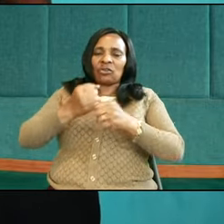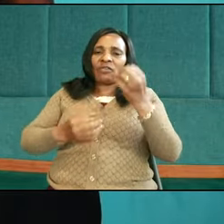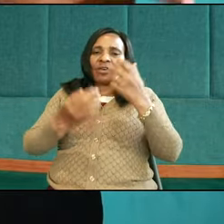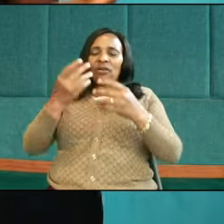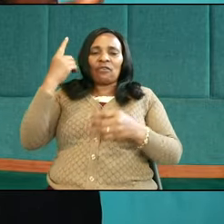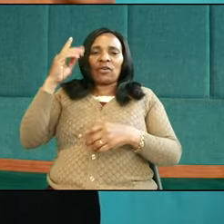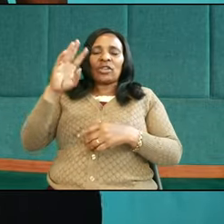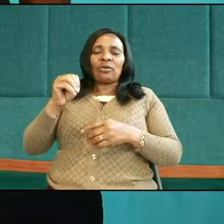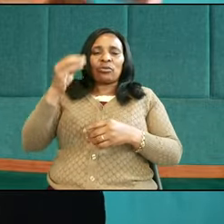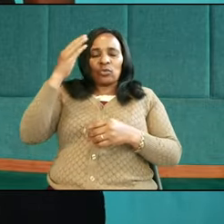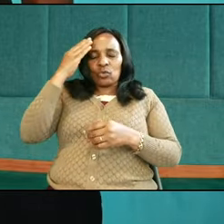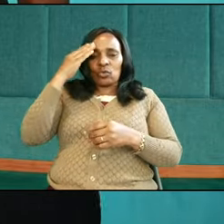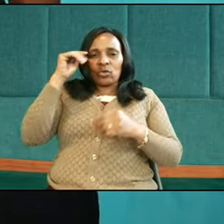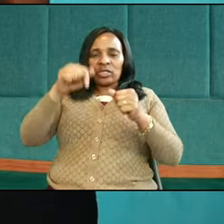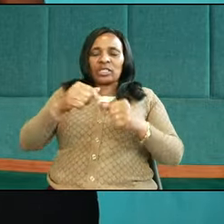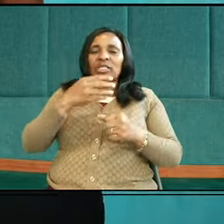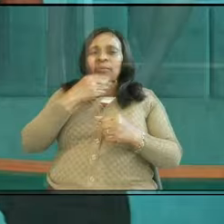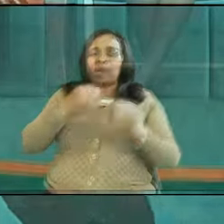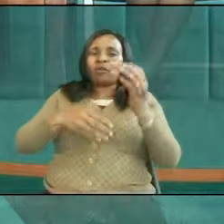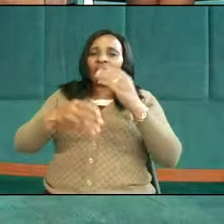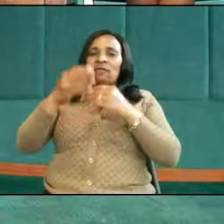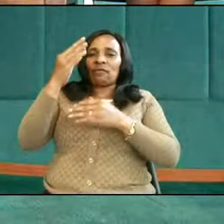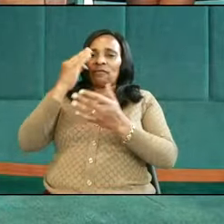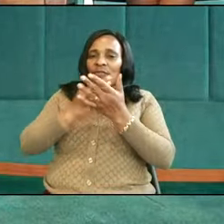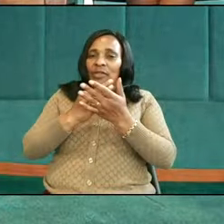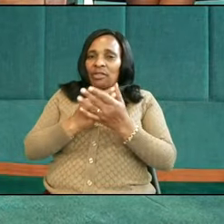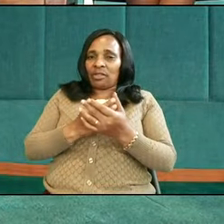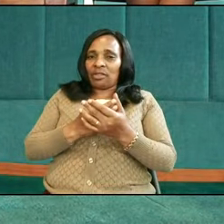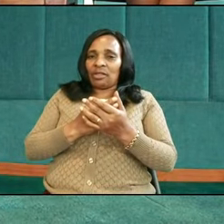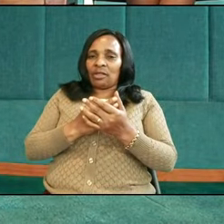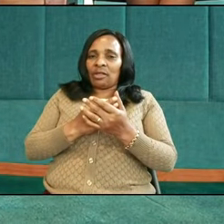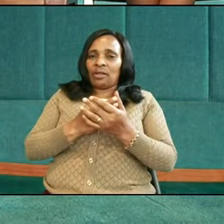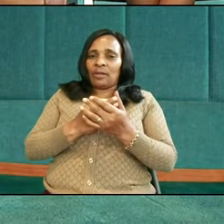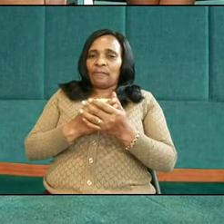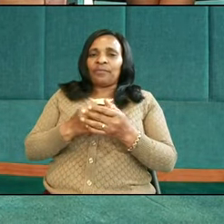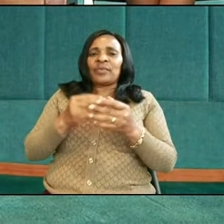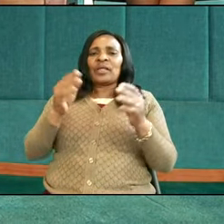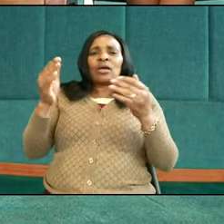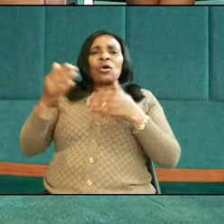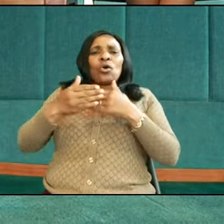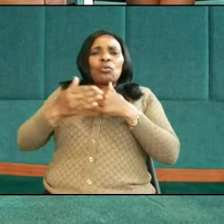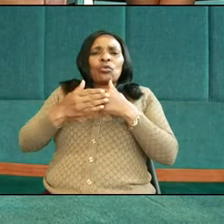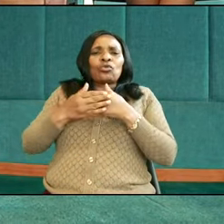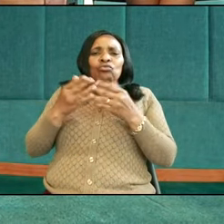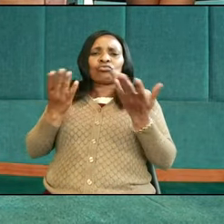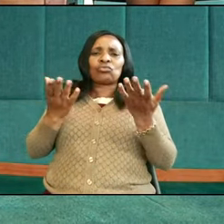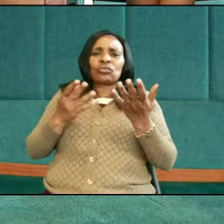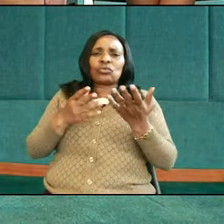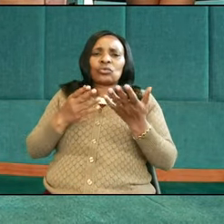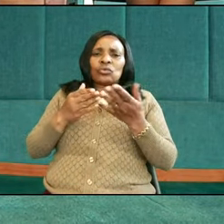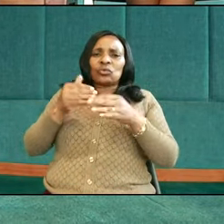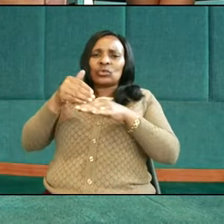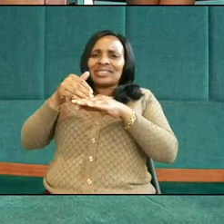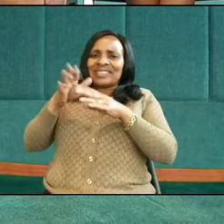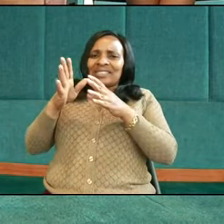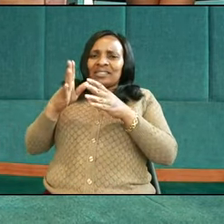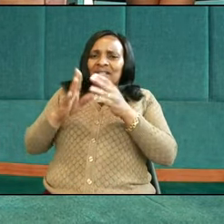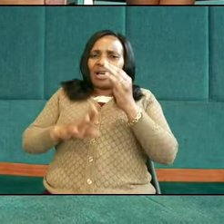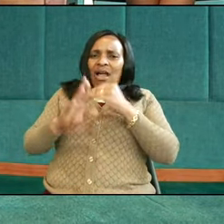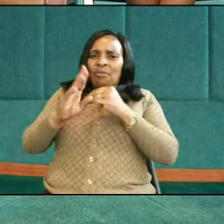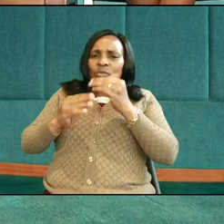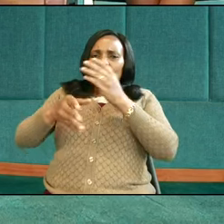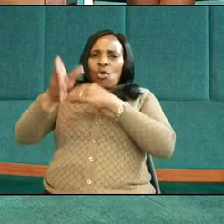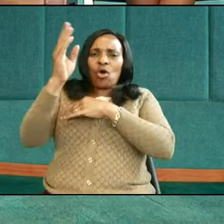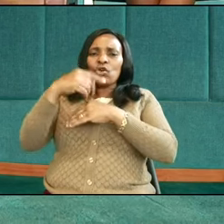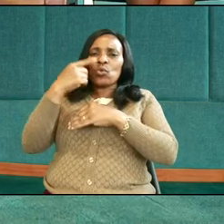to know that truly this is a man of God. Yeah, yeah. It's almost to set up God, you know, exactly. In order to prop him